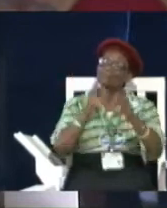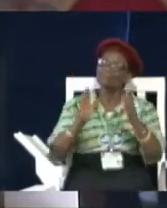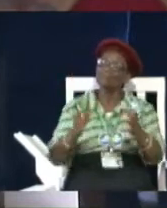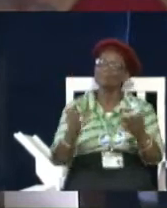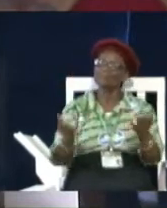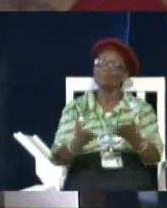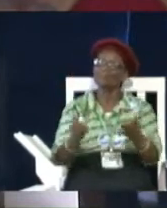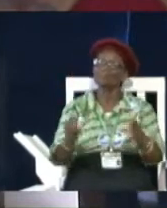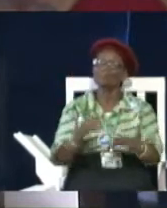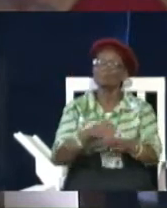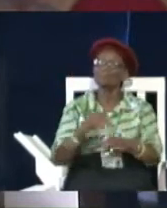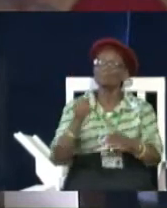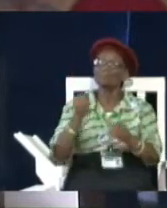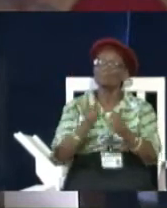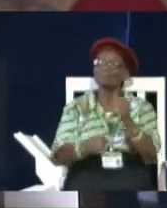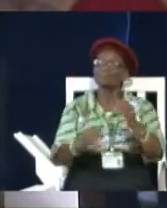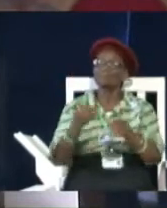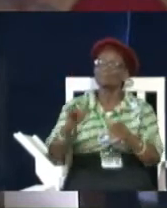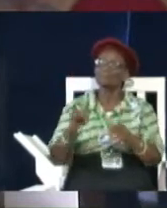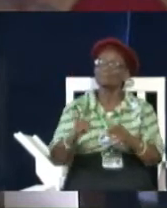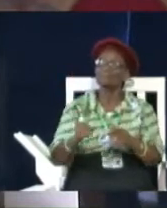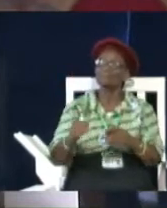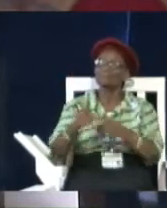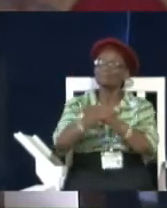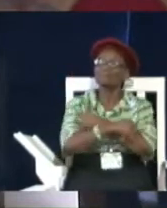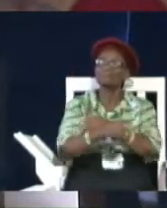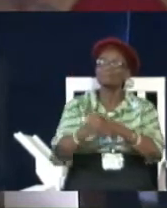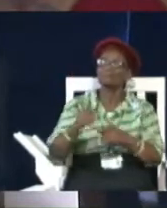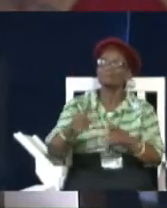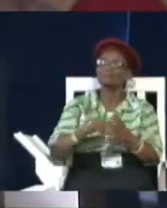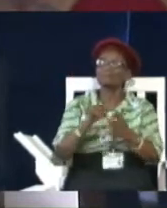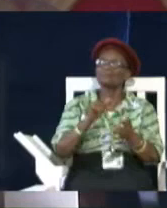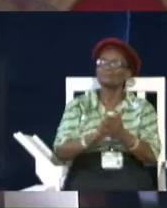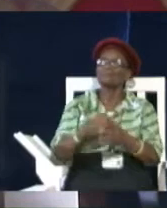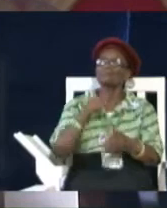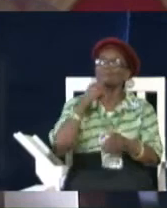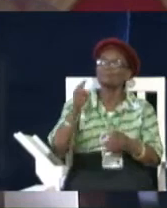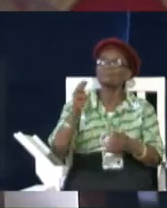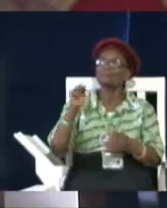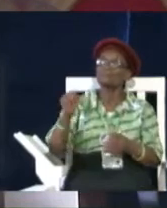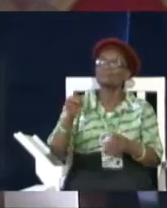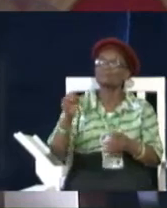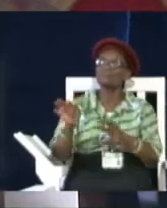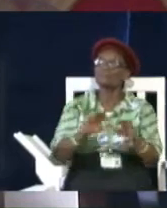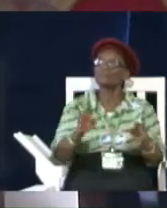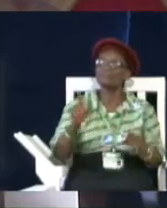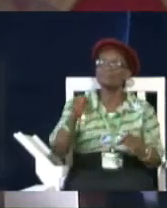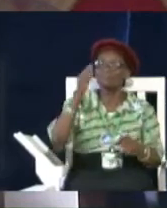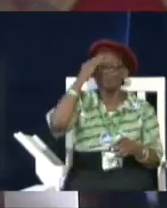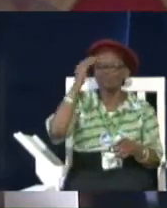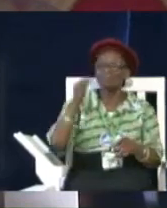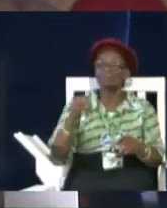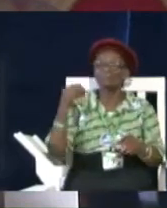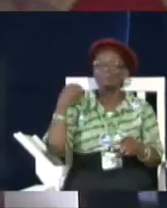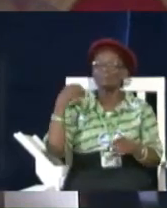who were telling him, do you know your guy is going today, they came and bowed down before him.